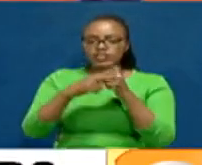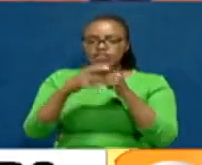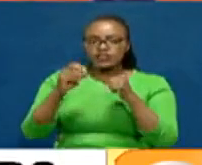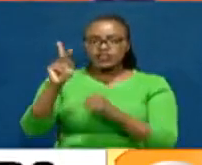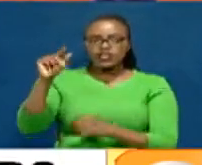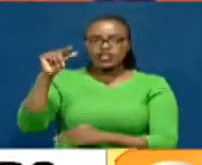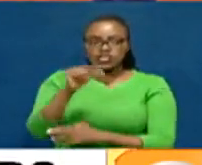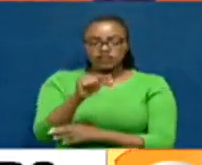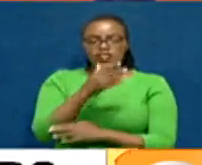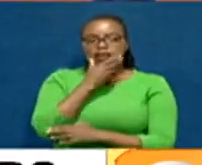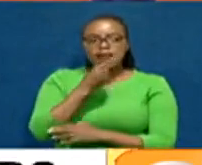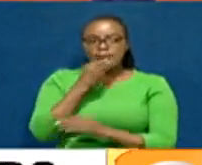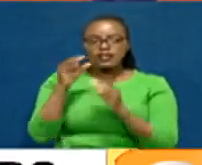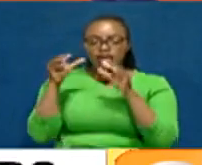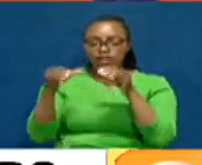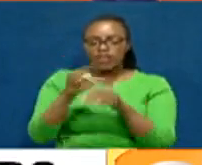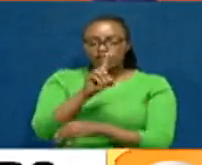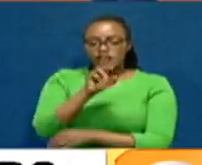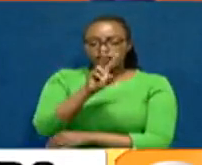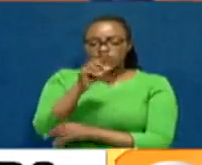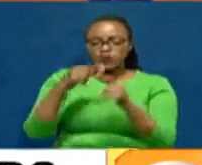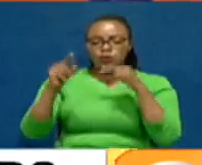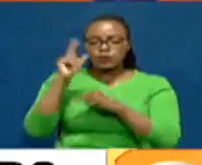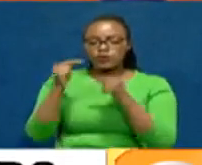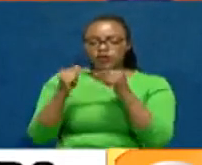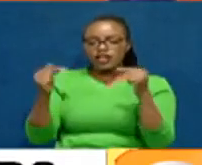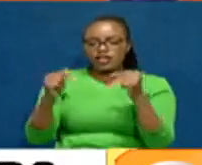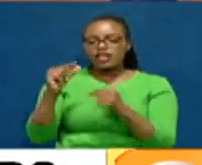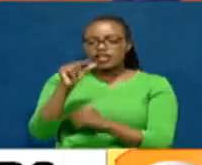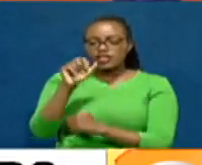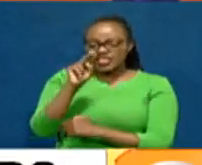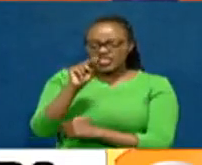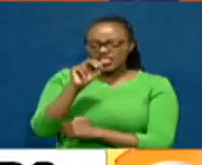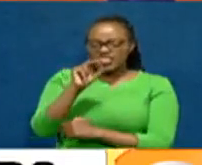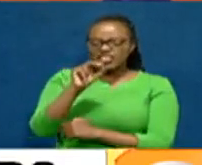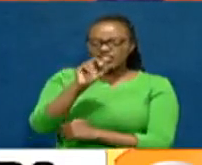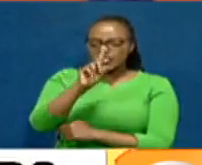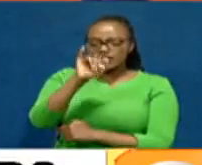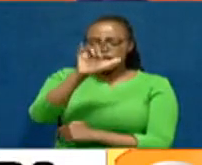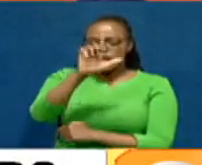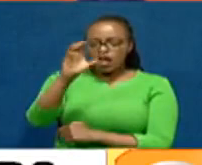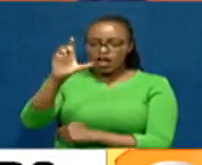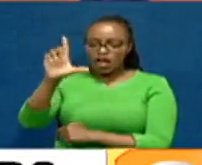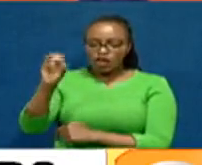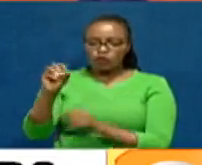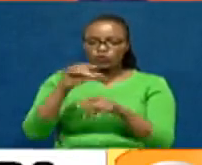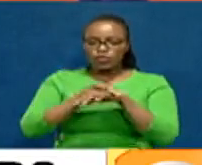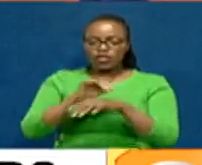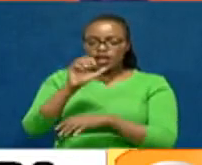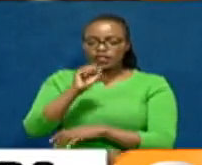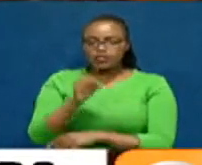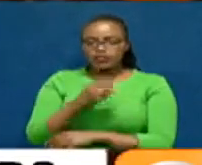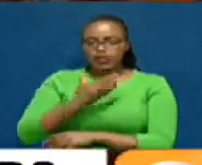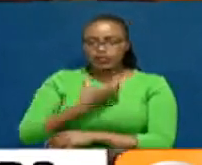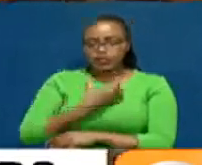category. In the men's category, David Katana won against Guinea's Diallo Hassan to get a silver medal.